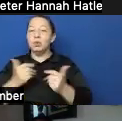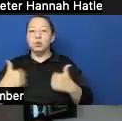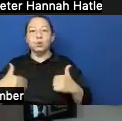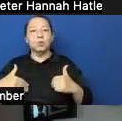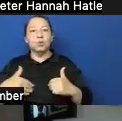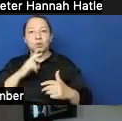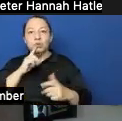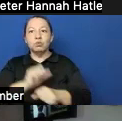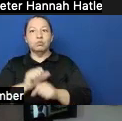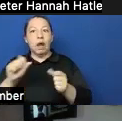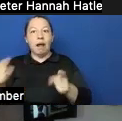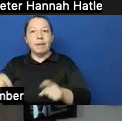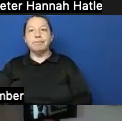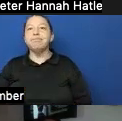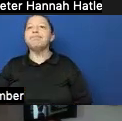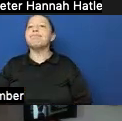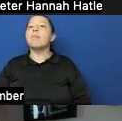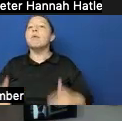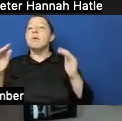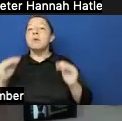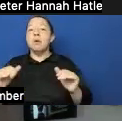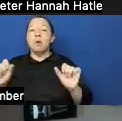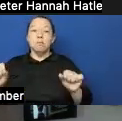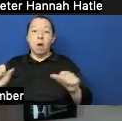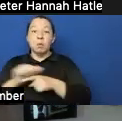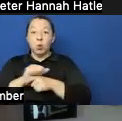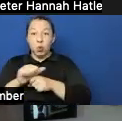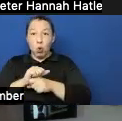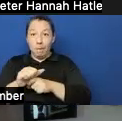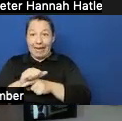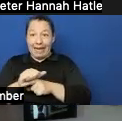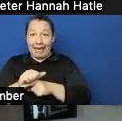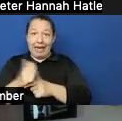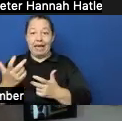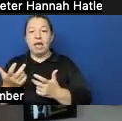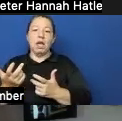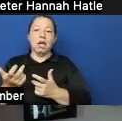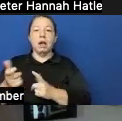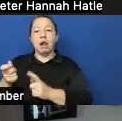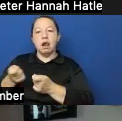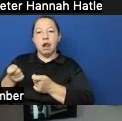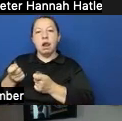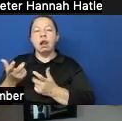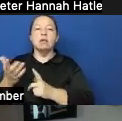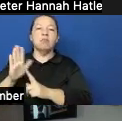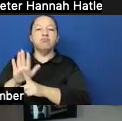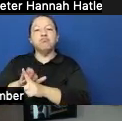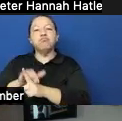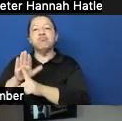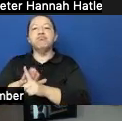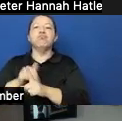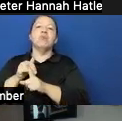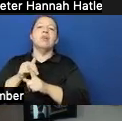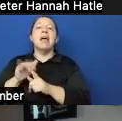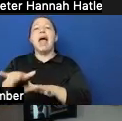Grooming tactics. So we talked about this a little bit too. Baby, baby, baby, the sweet talking, the I love you,